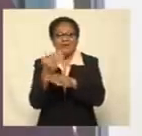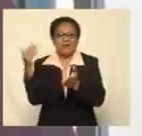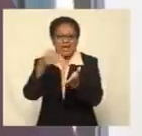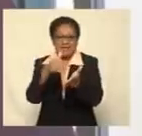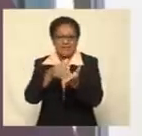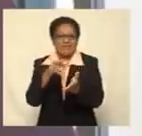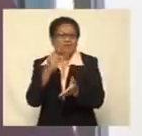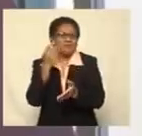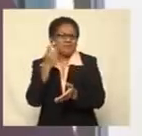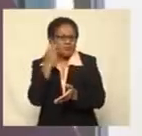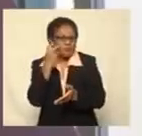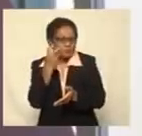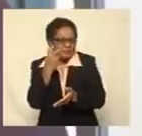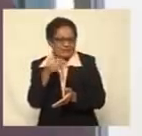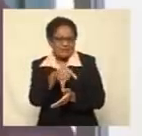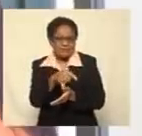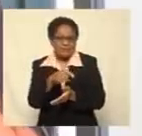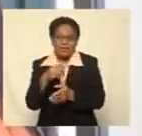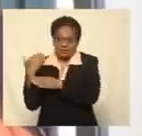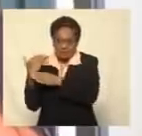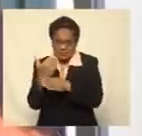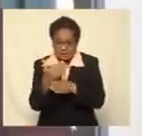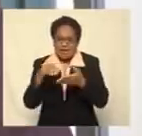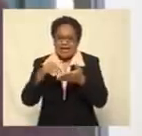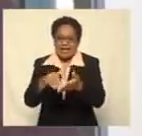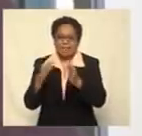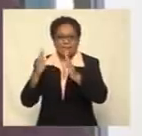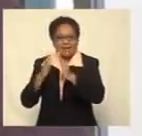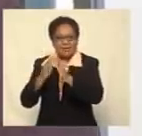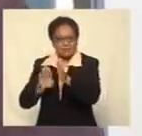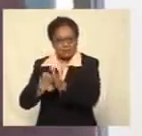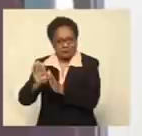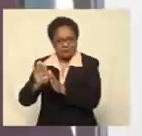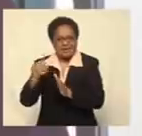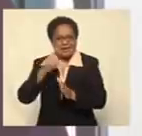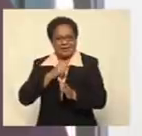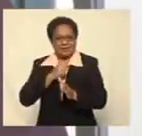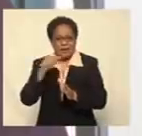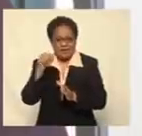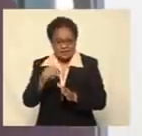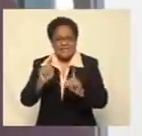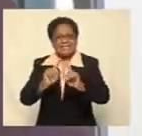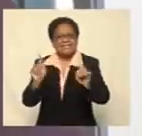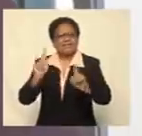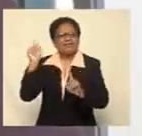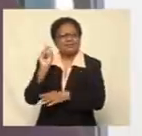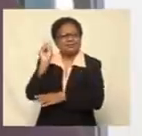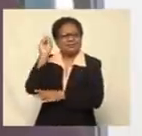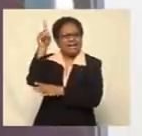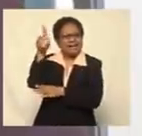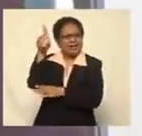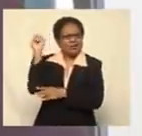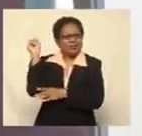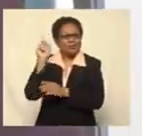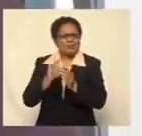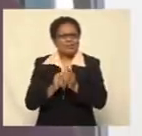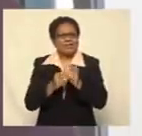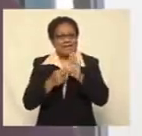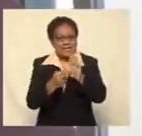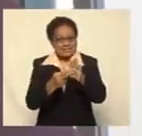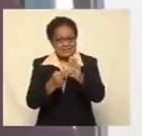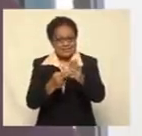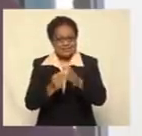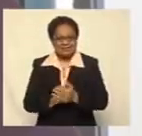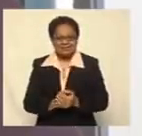big contributor to the town. That's how we differ a lot from Deneral. You're aware of that. So that the yachting